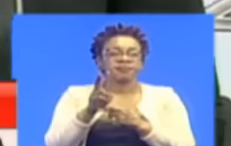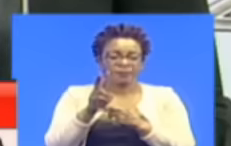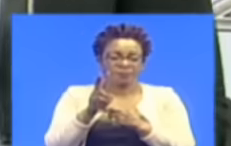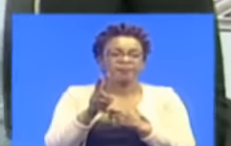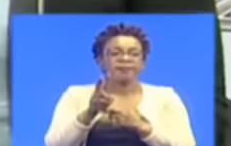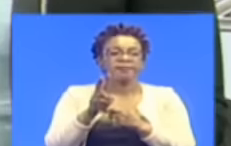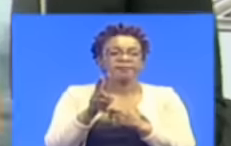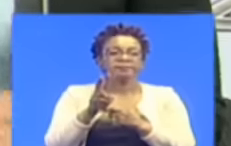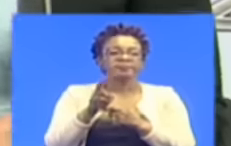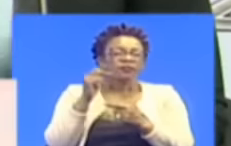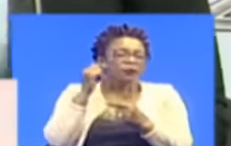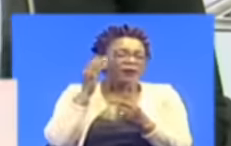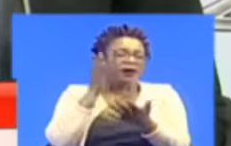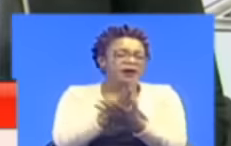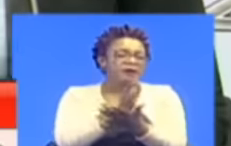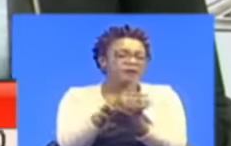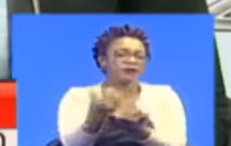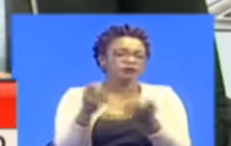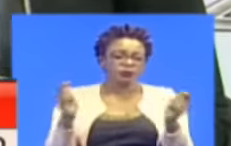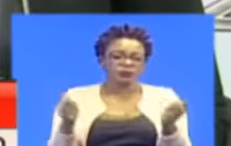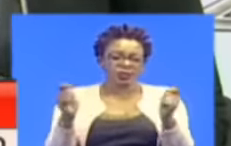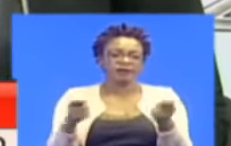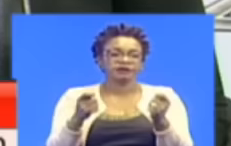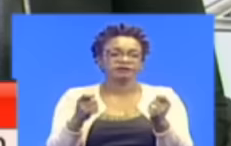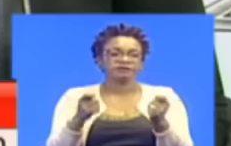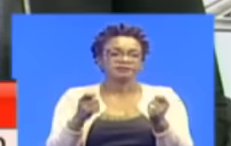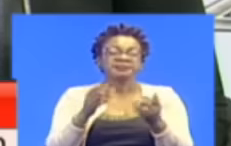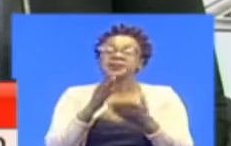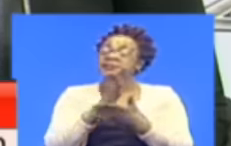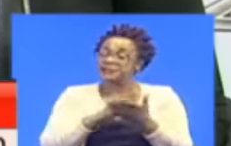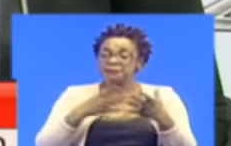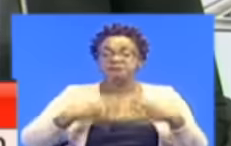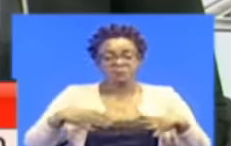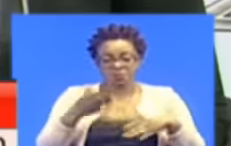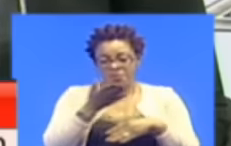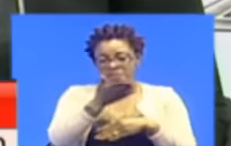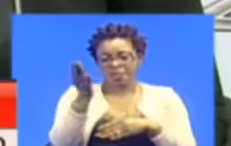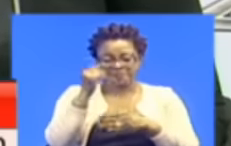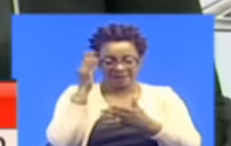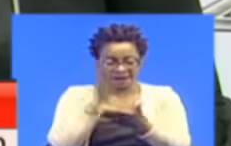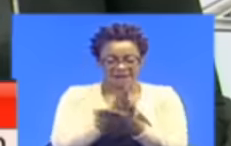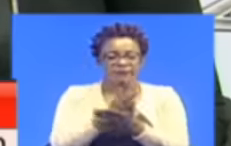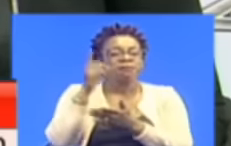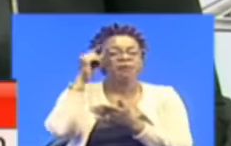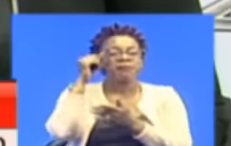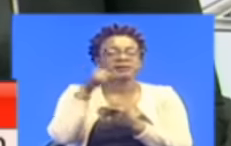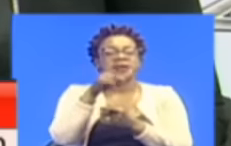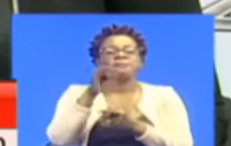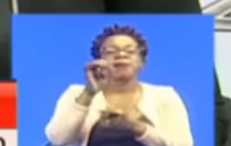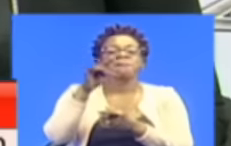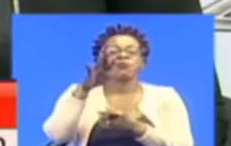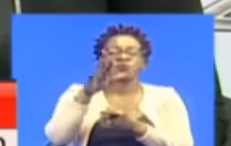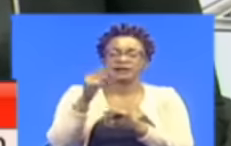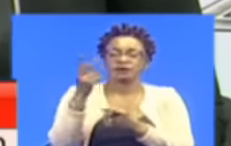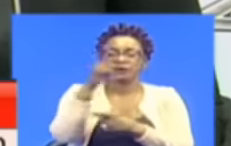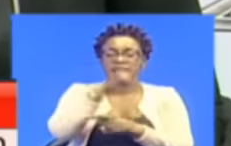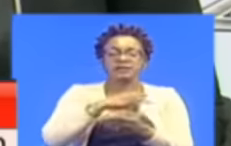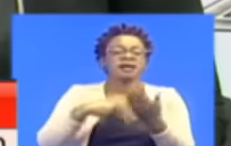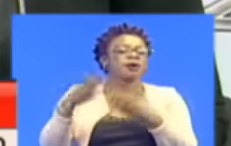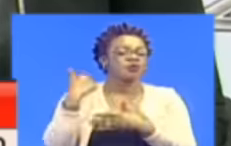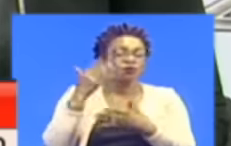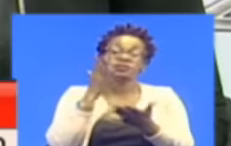You believe in witchcraft. Apparently, some people believed that what happened in Mombasa's Bamburi area 2 days ago was